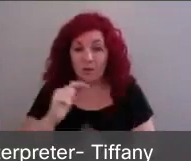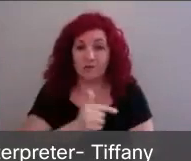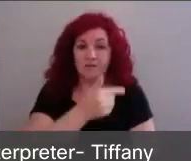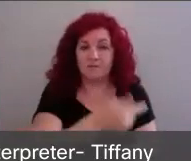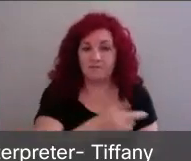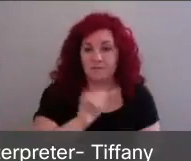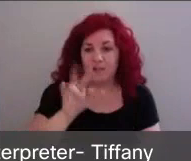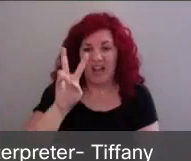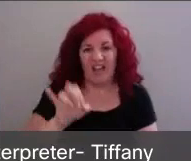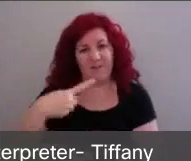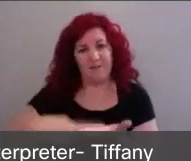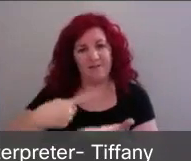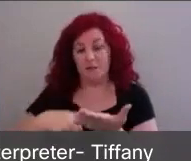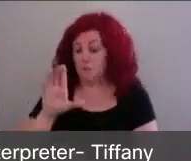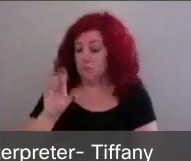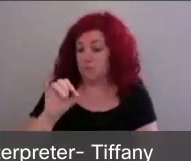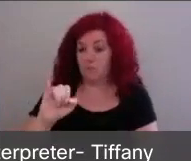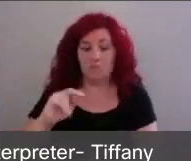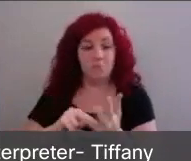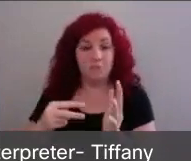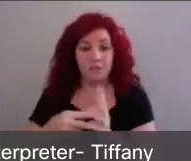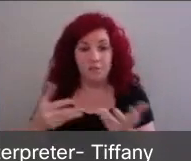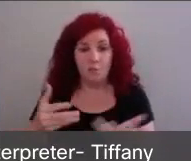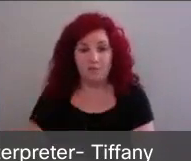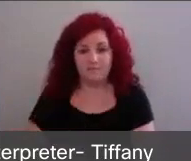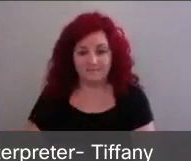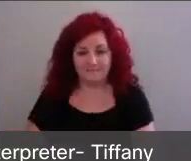about exactly what a community of interest is.